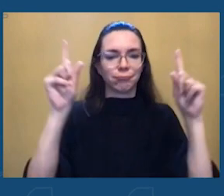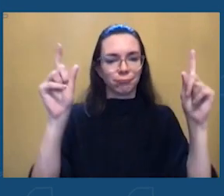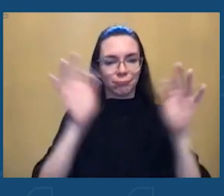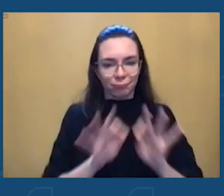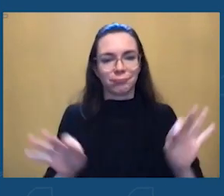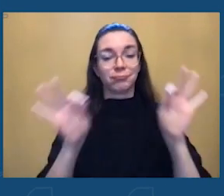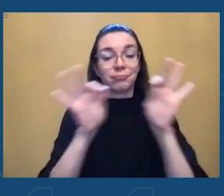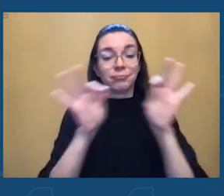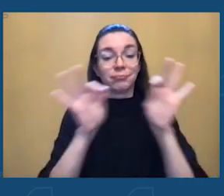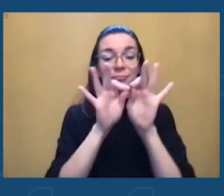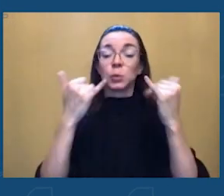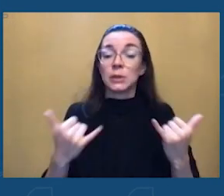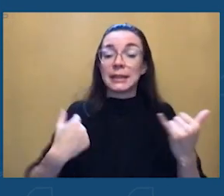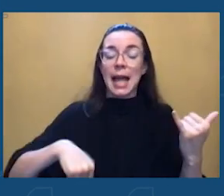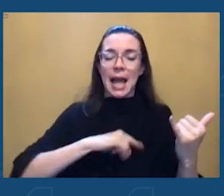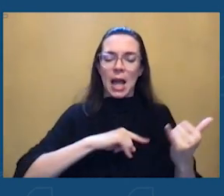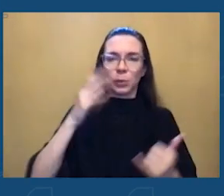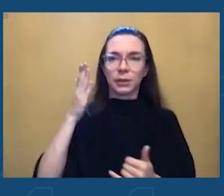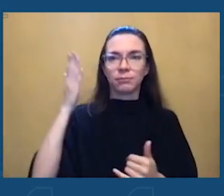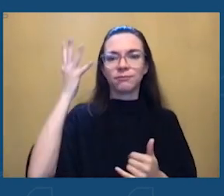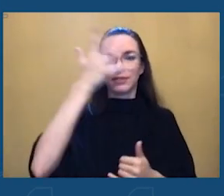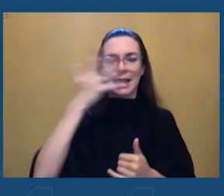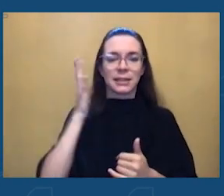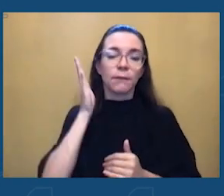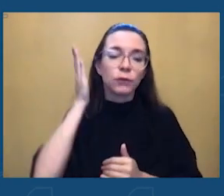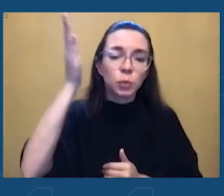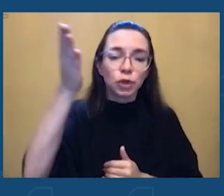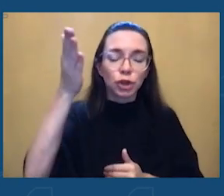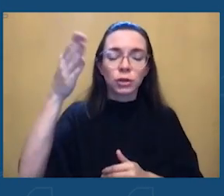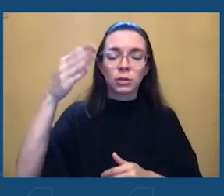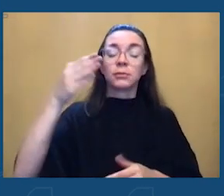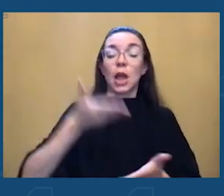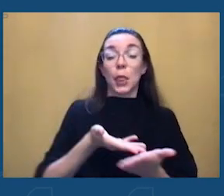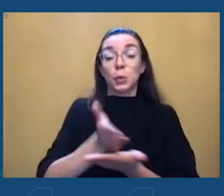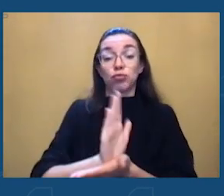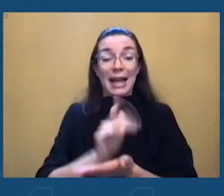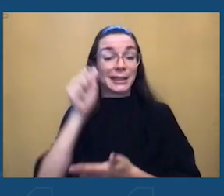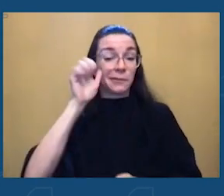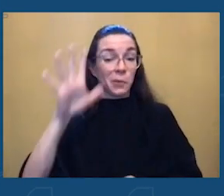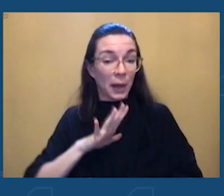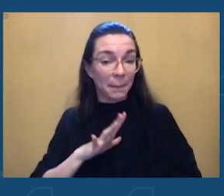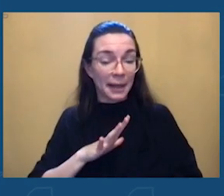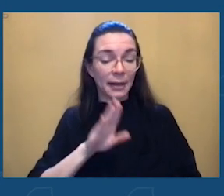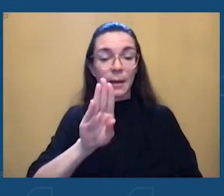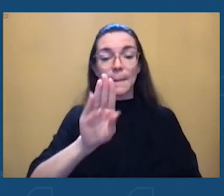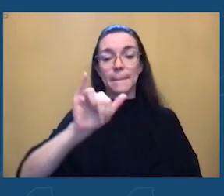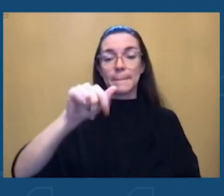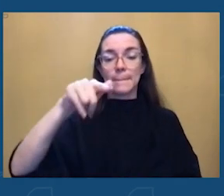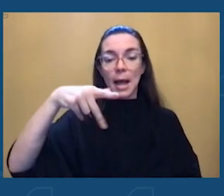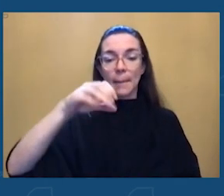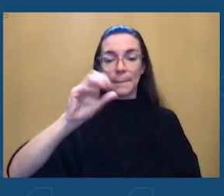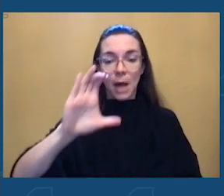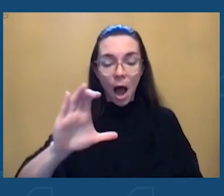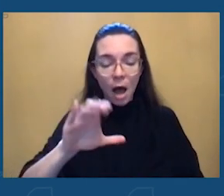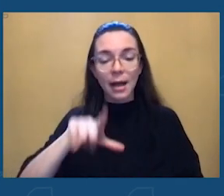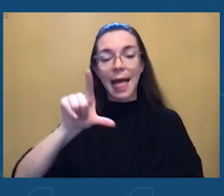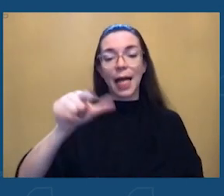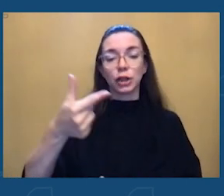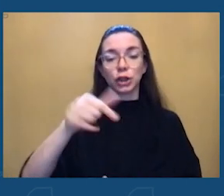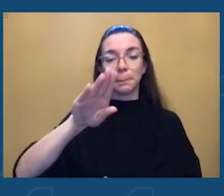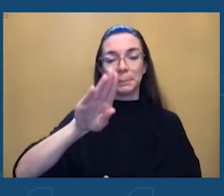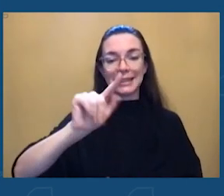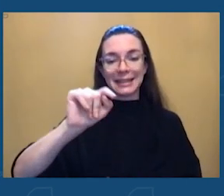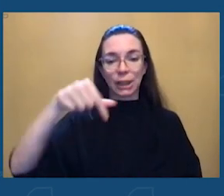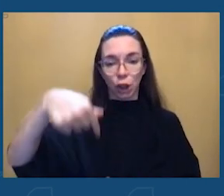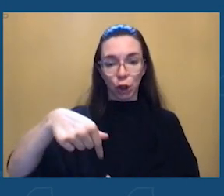face a future in which the rights of women, BIPOC, and LGBTQ+ people are being